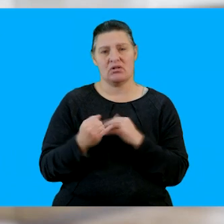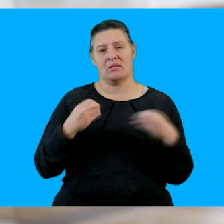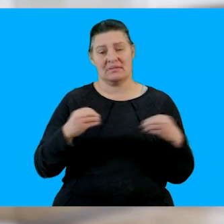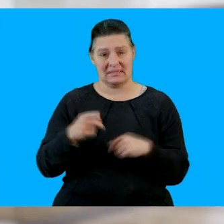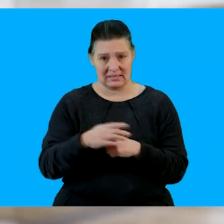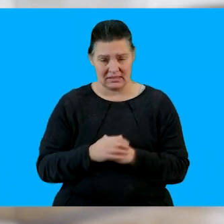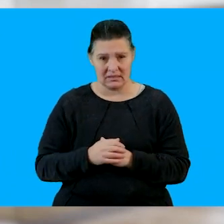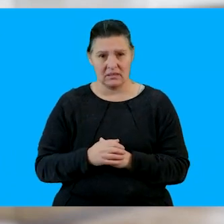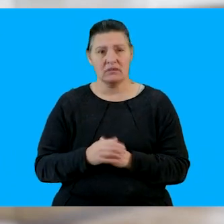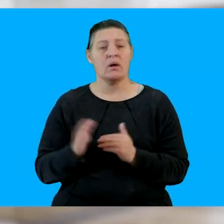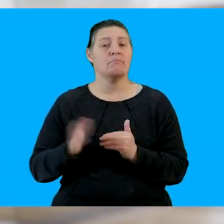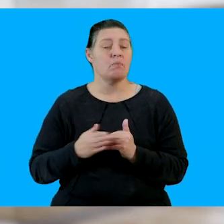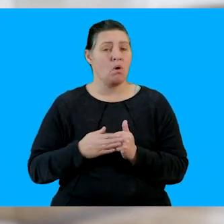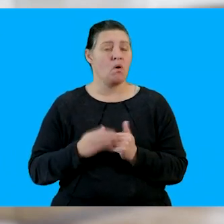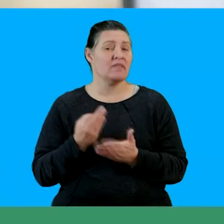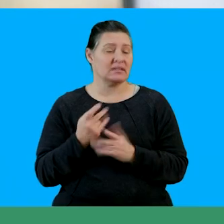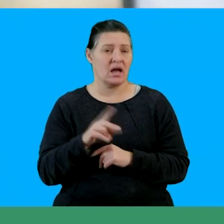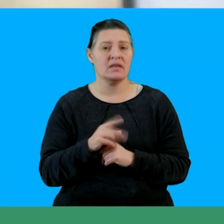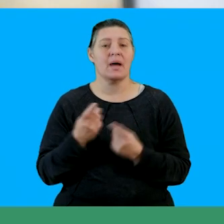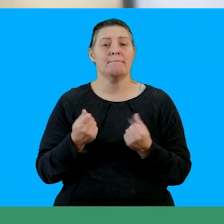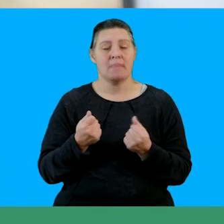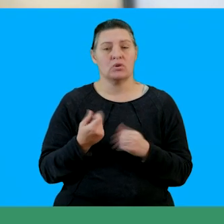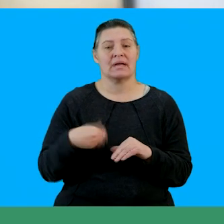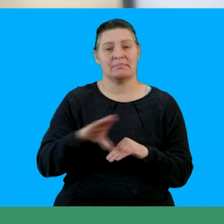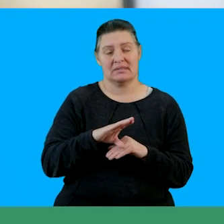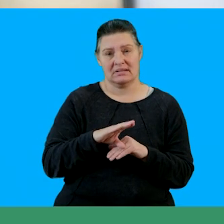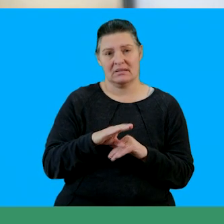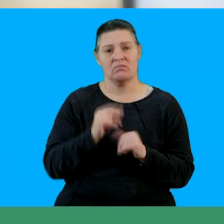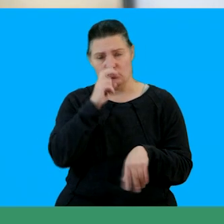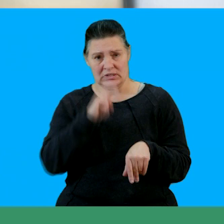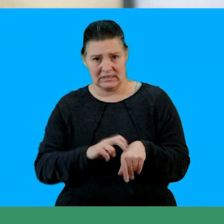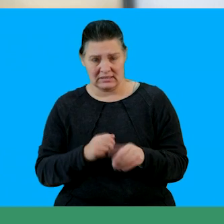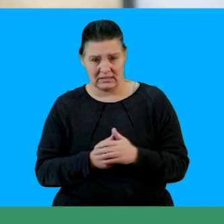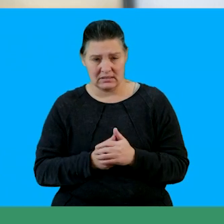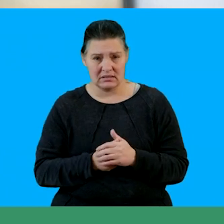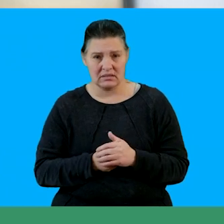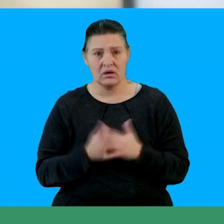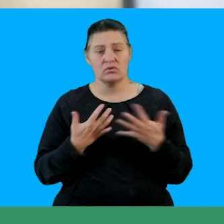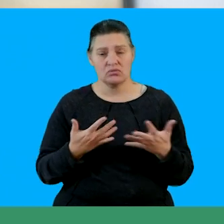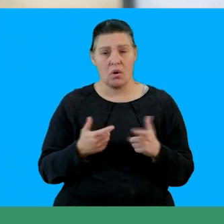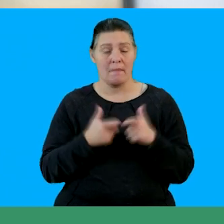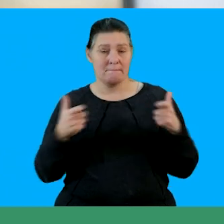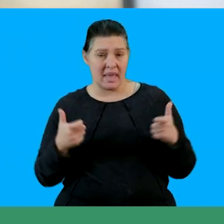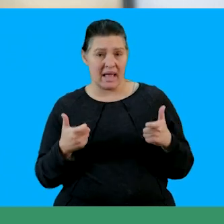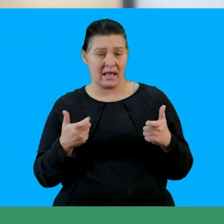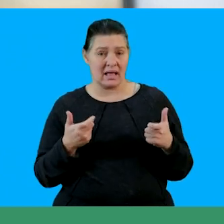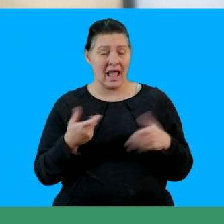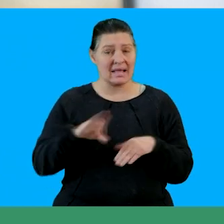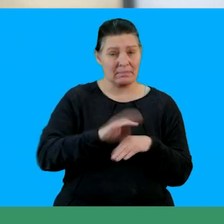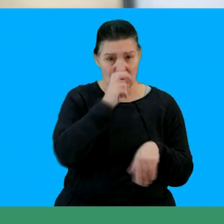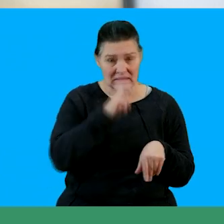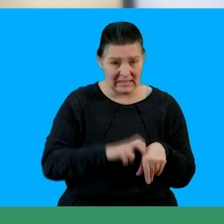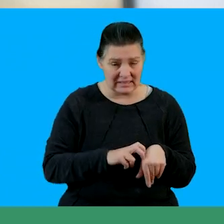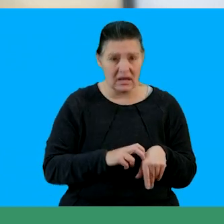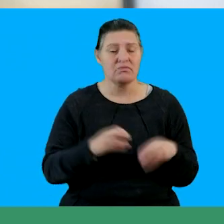individual entrepreneur. Now, another factor is the amount of capital needed. So the larger the amount of capital that